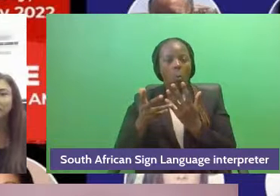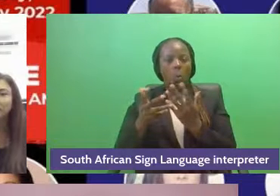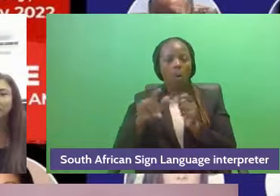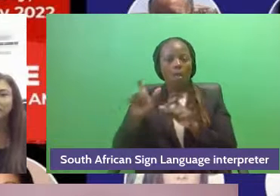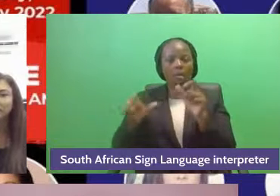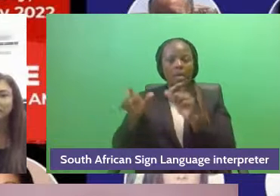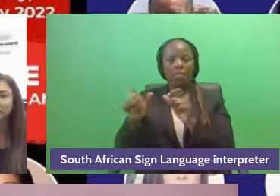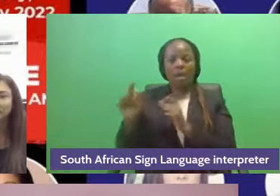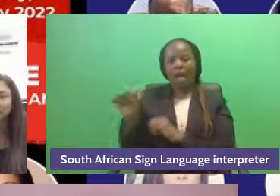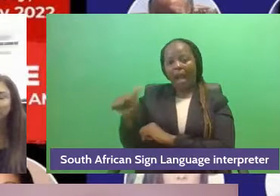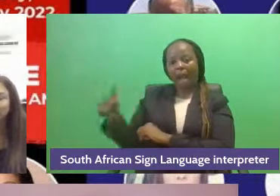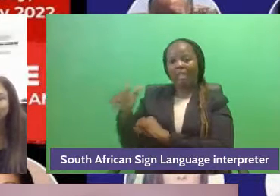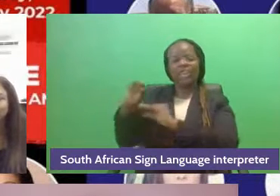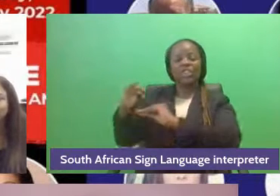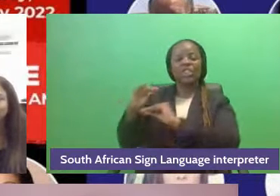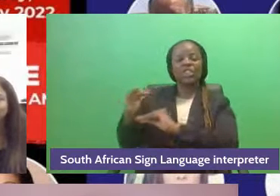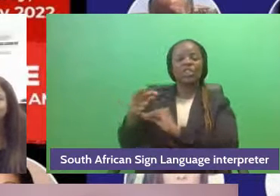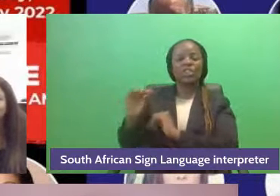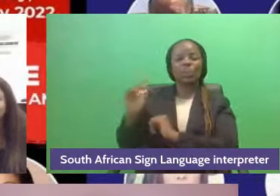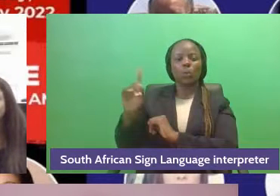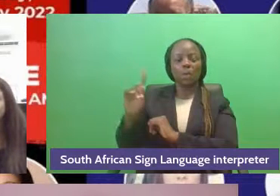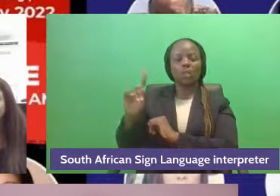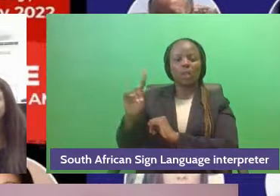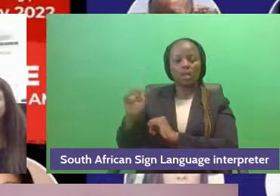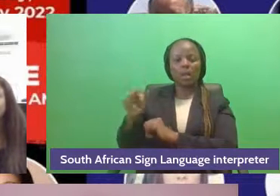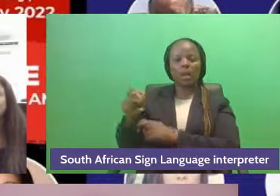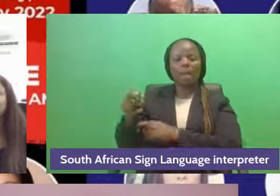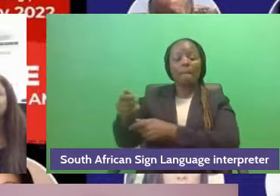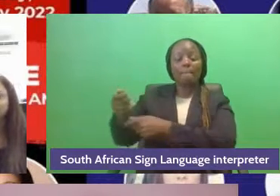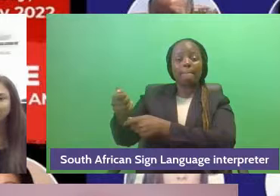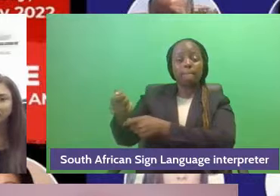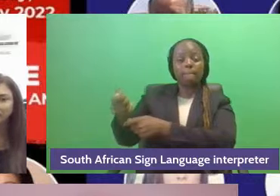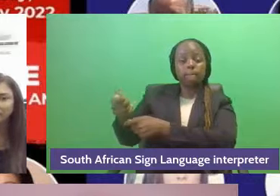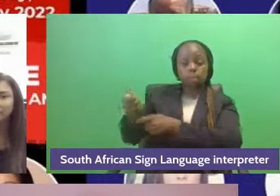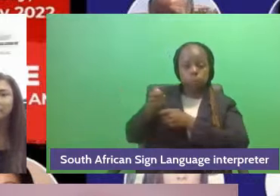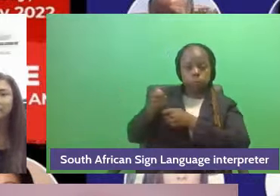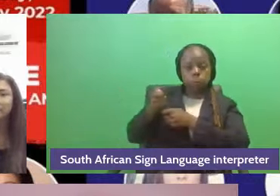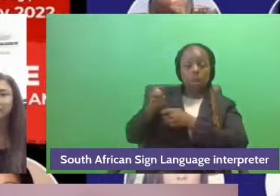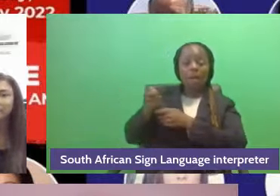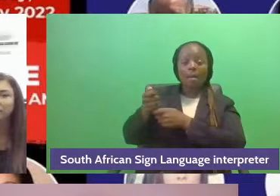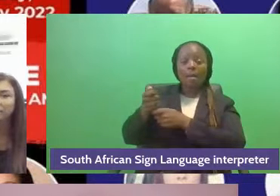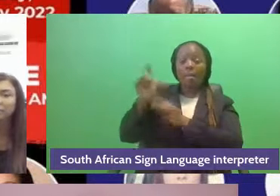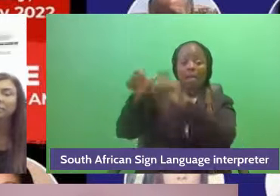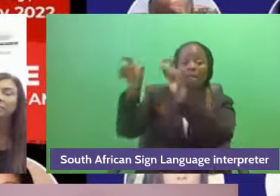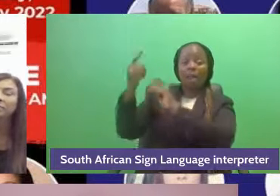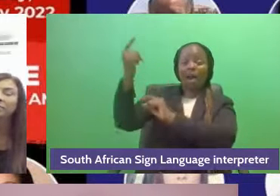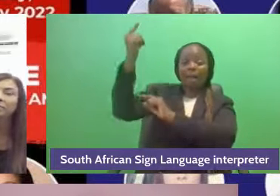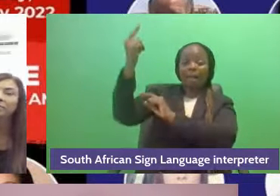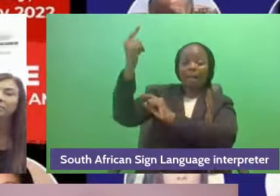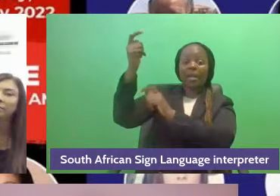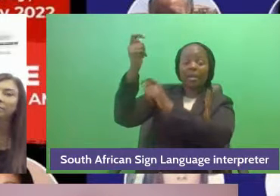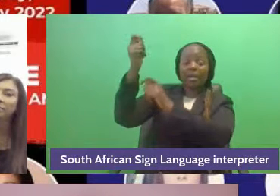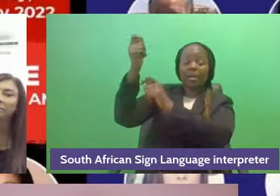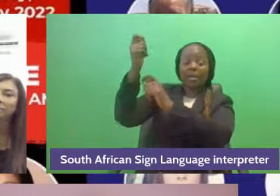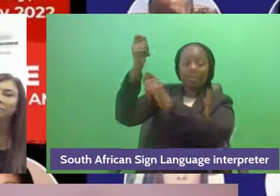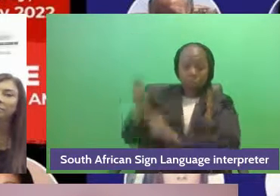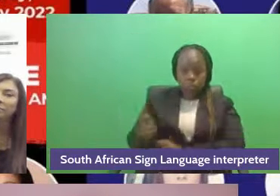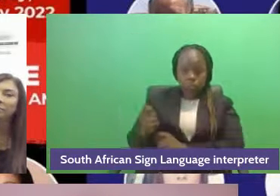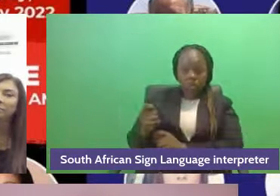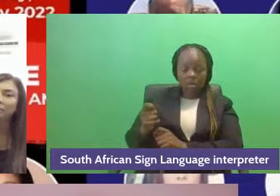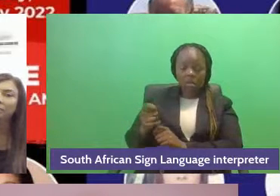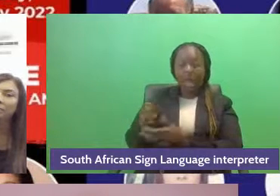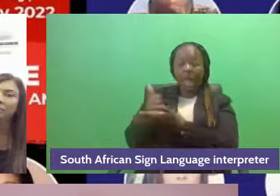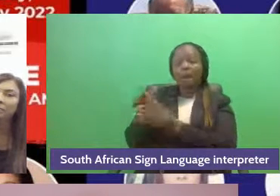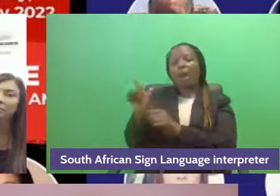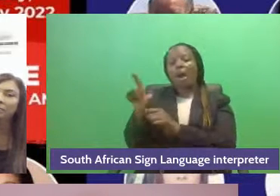it's basically all about just push and pull. We pull up one who goes up, the one who's on top drags comes back and picks up the other one.